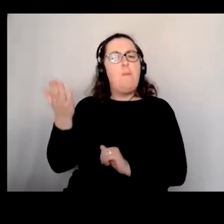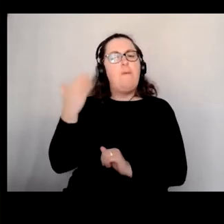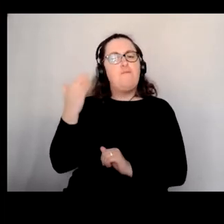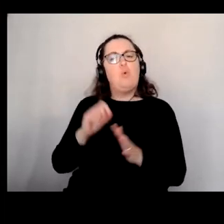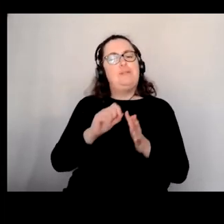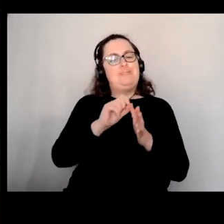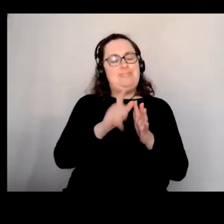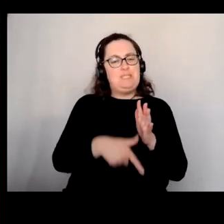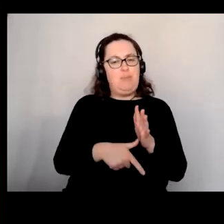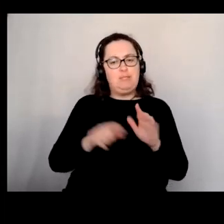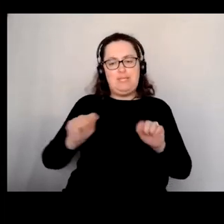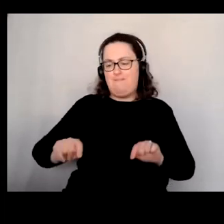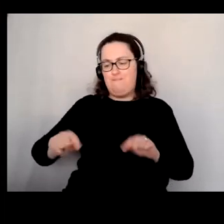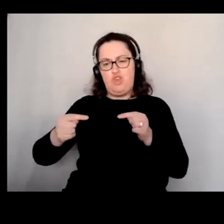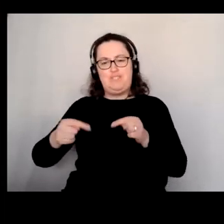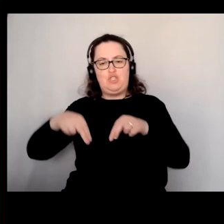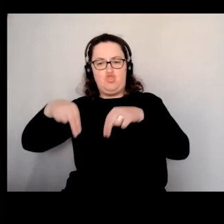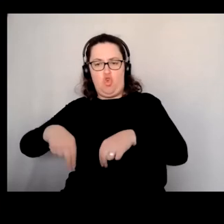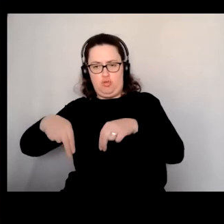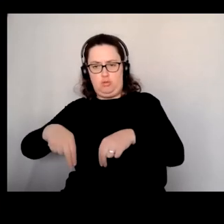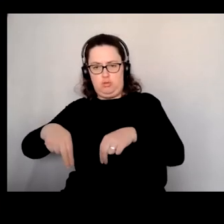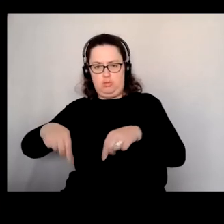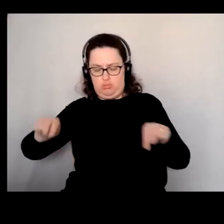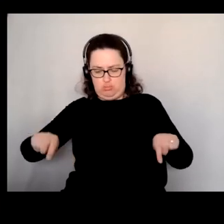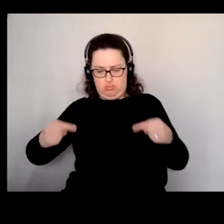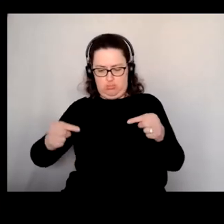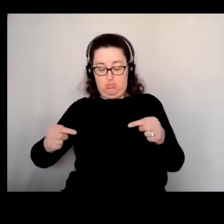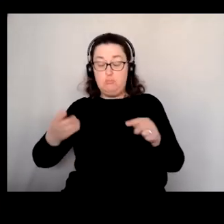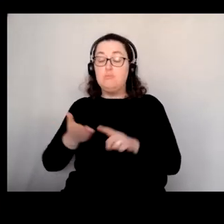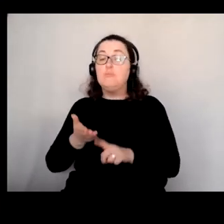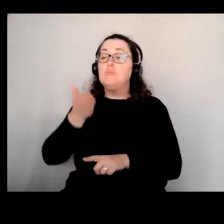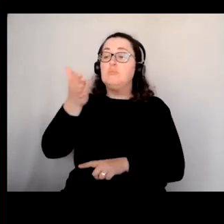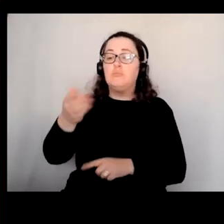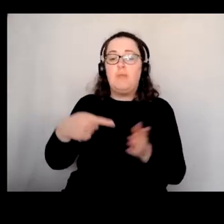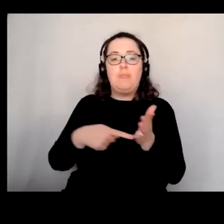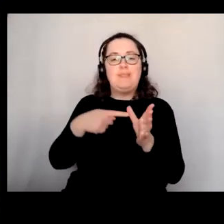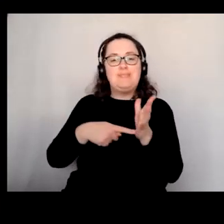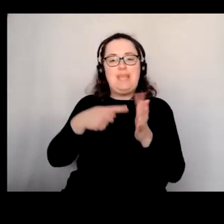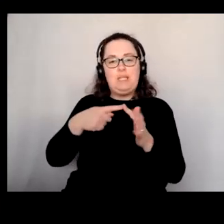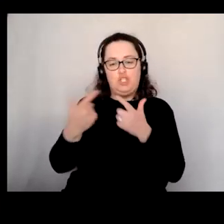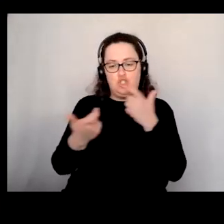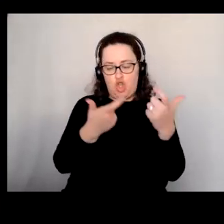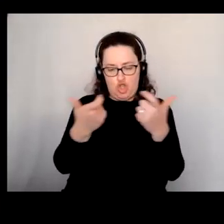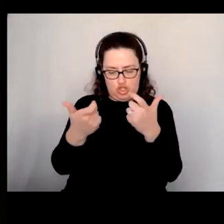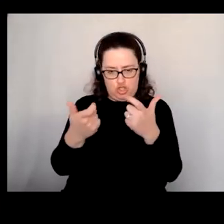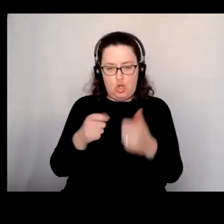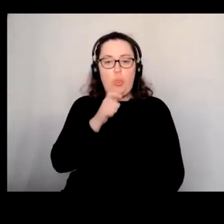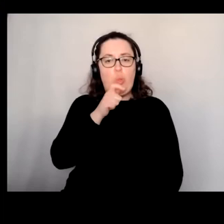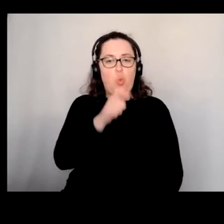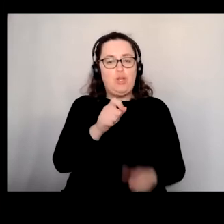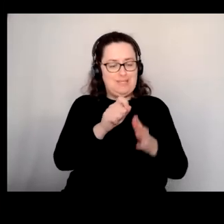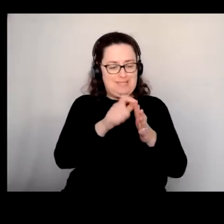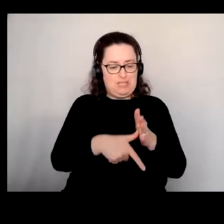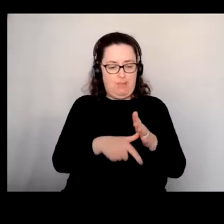to do this thing called disability versus dogs, where I would go to the Tate search engine and put in the